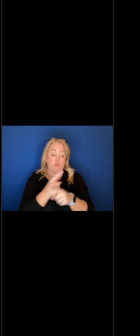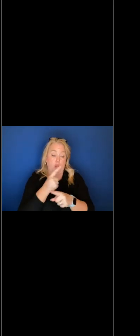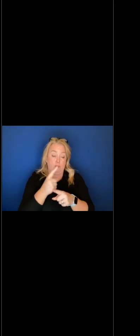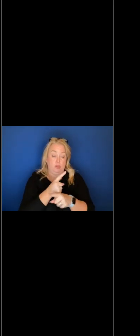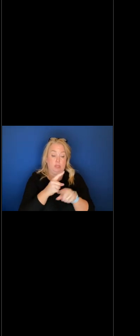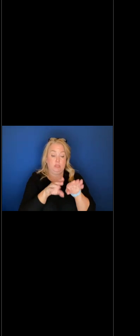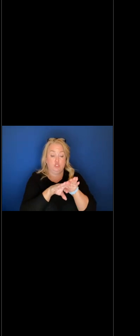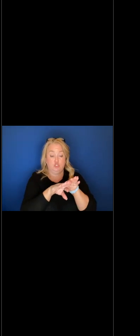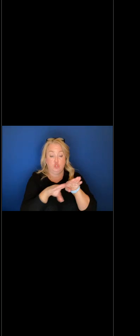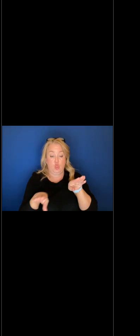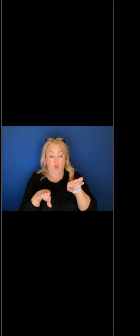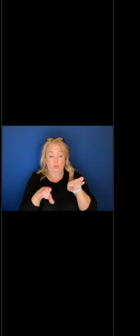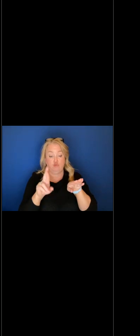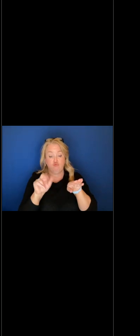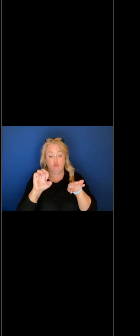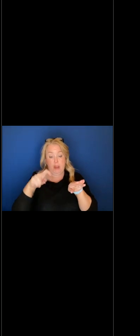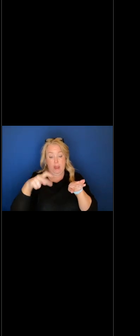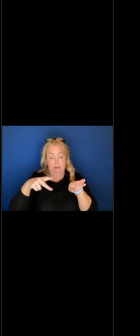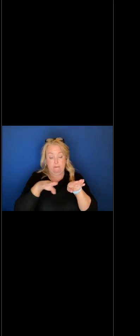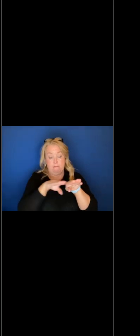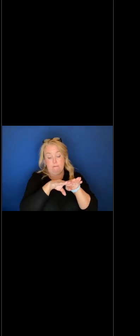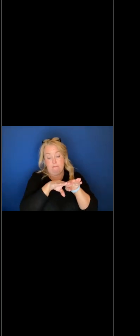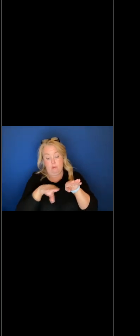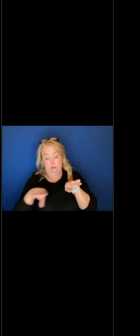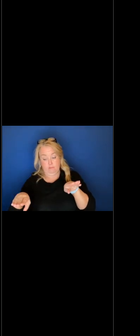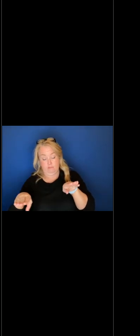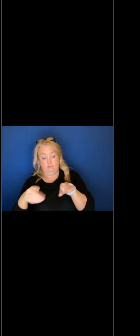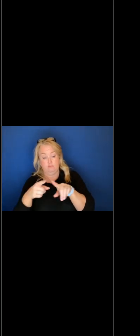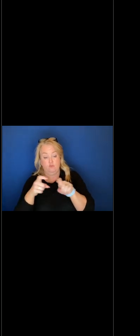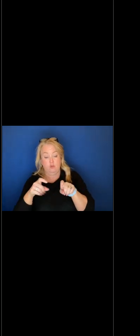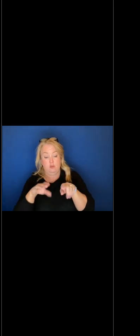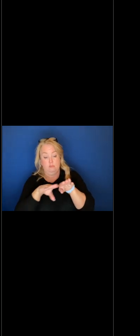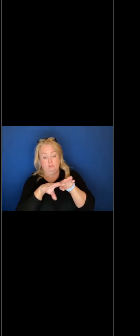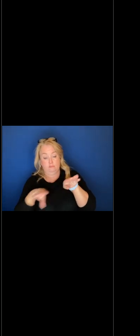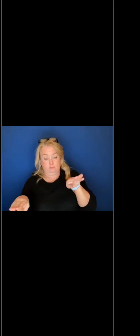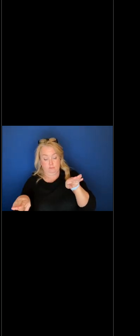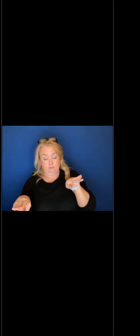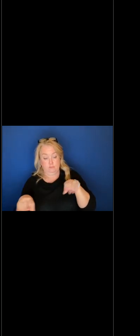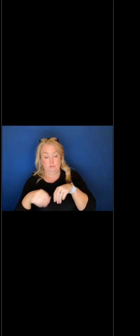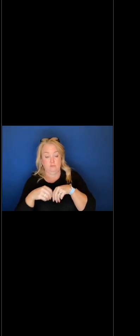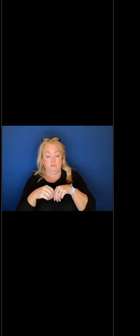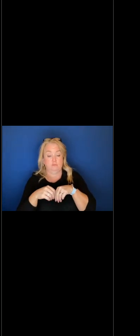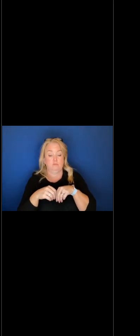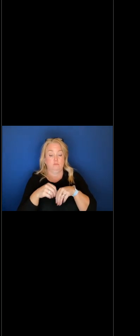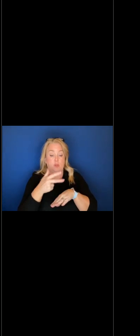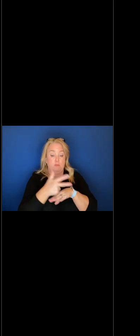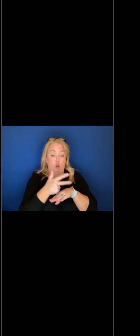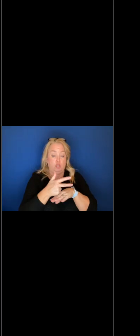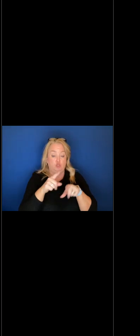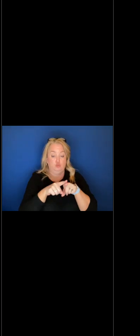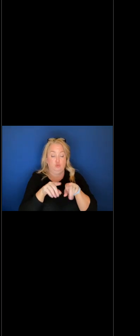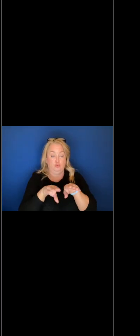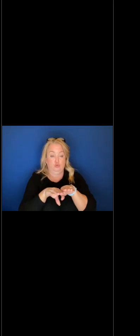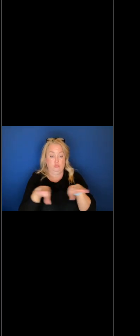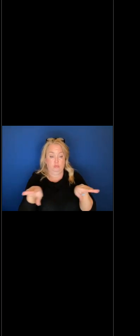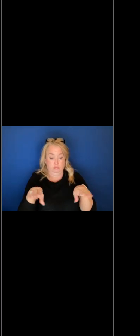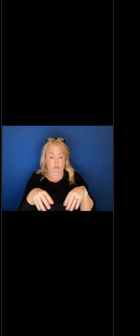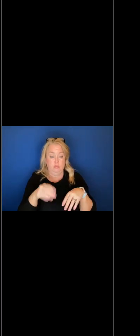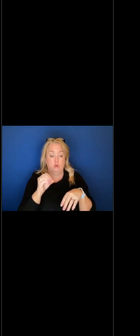sloped ramp leading from the below grade parking to grade level,